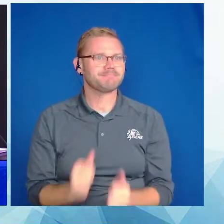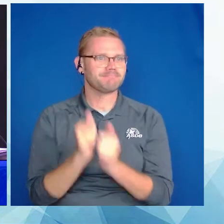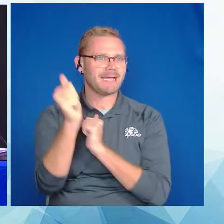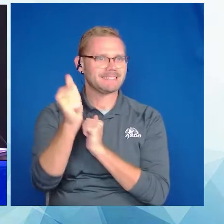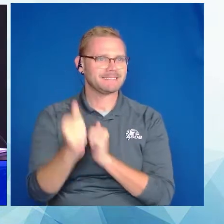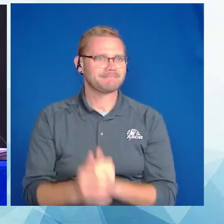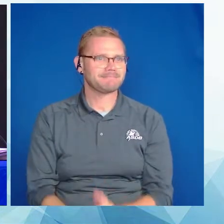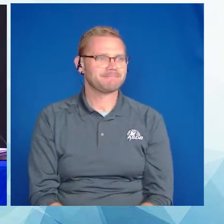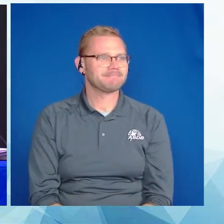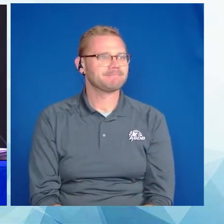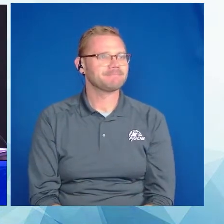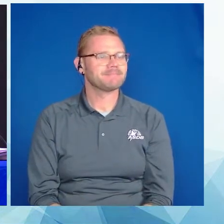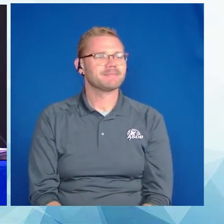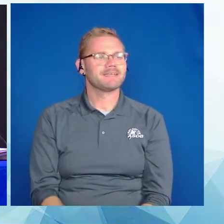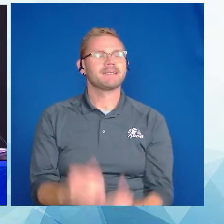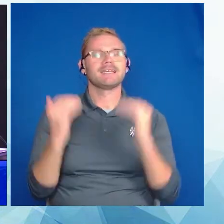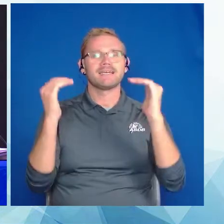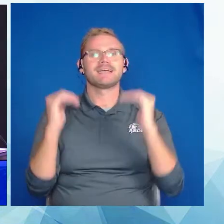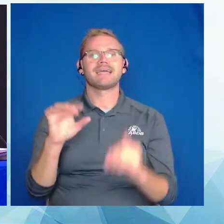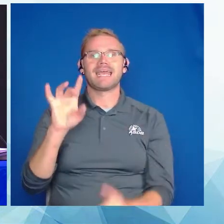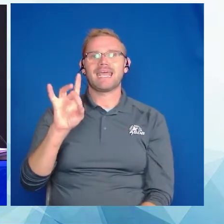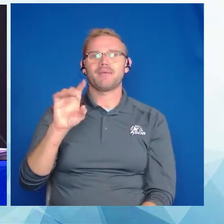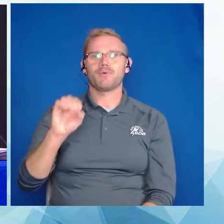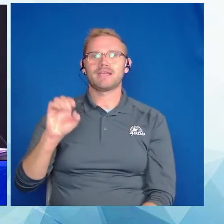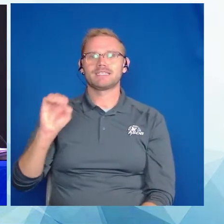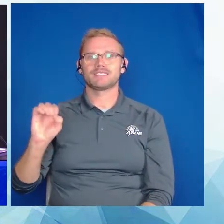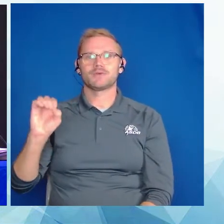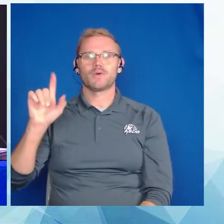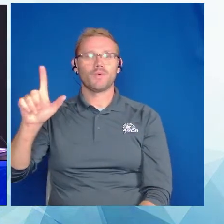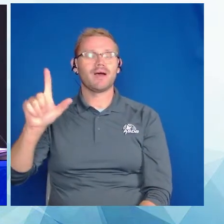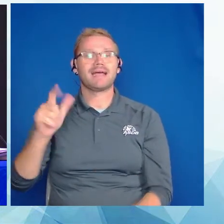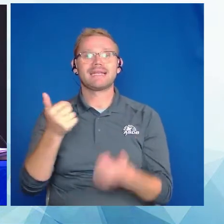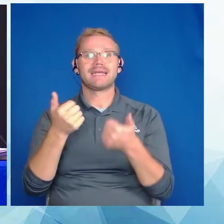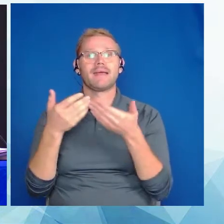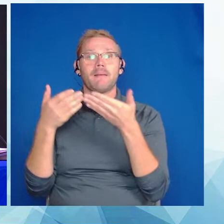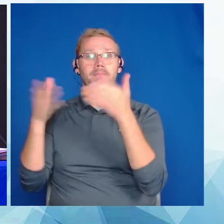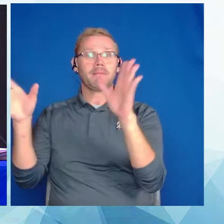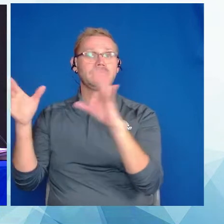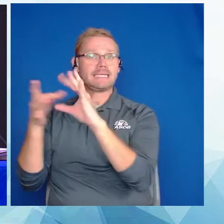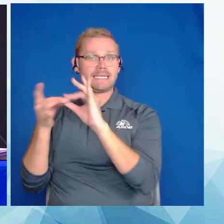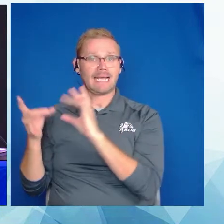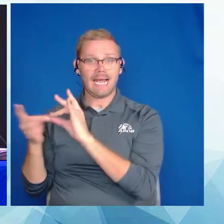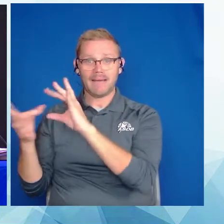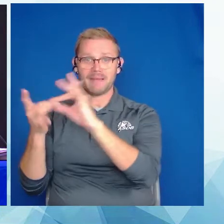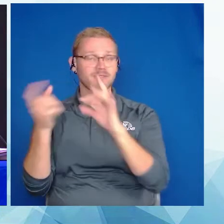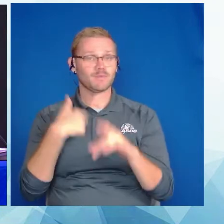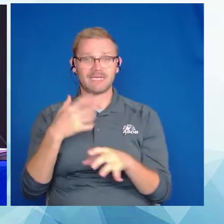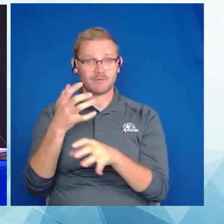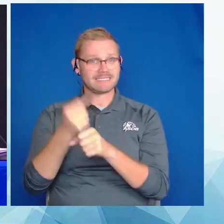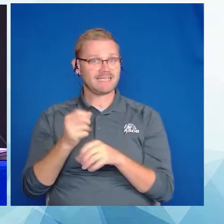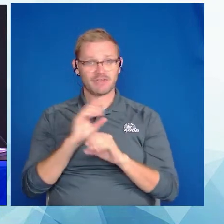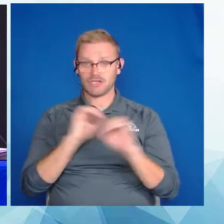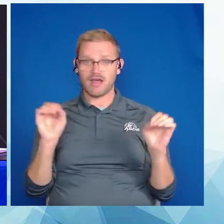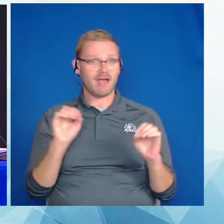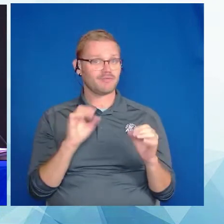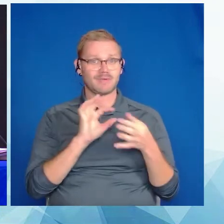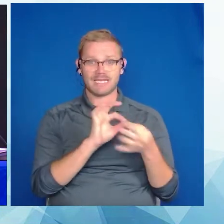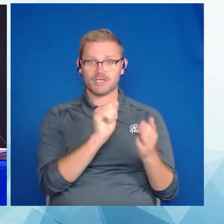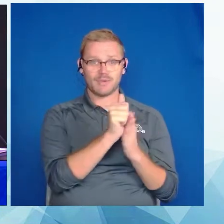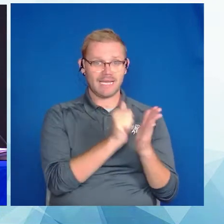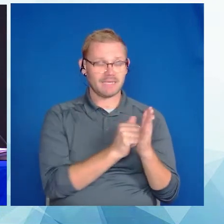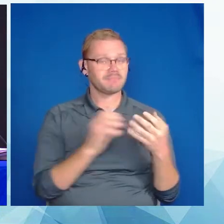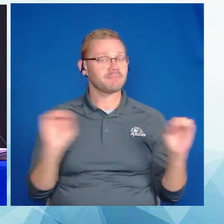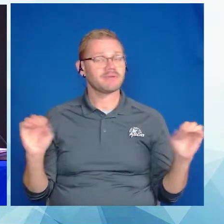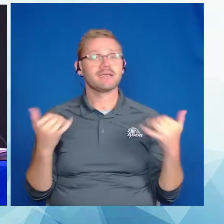Okay, moving on to 8.01, call to the public for any non-agenda items. We have not received anything, so moving on